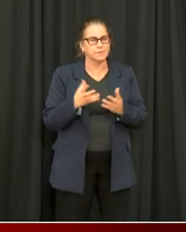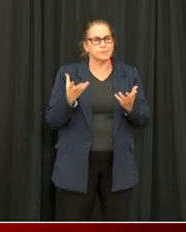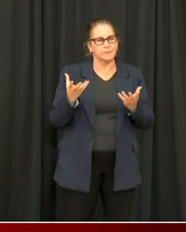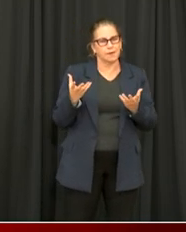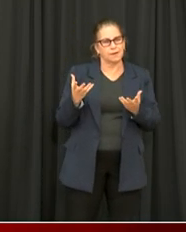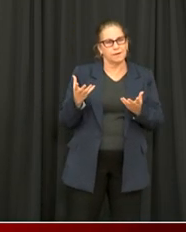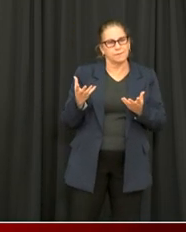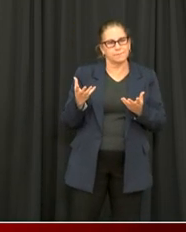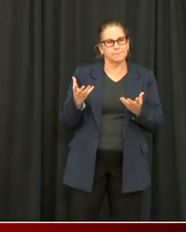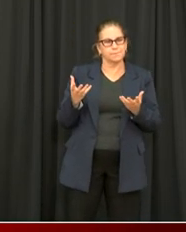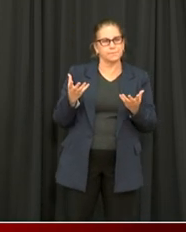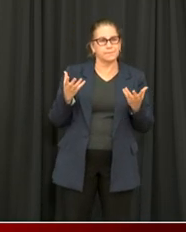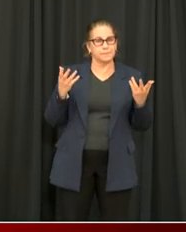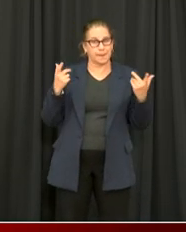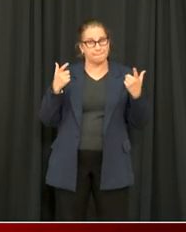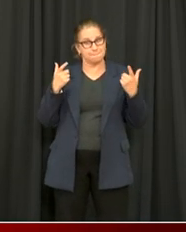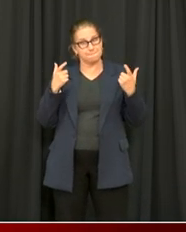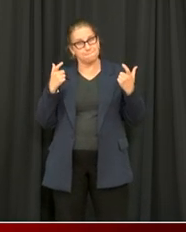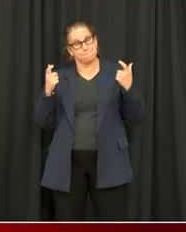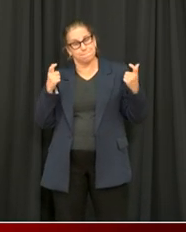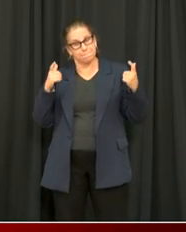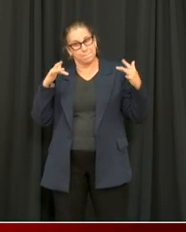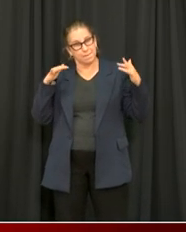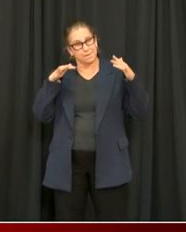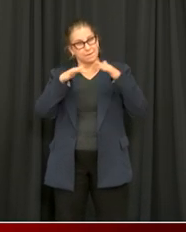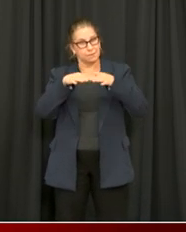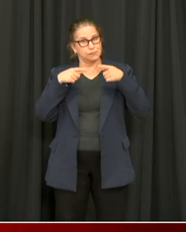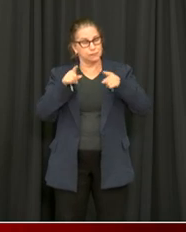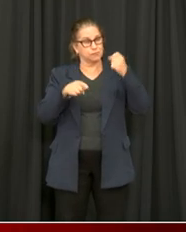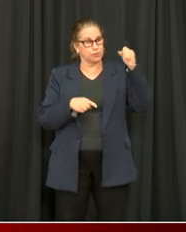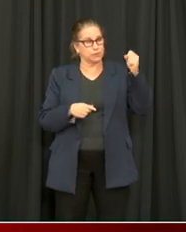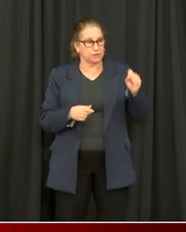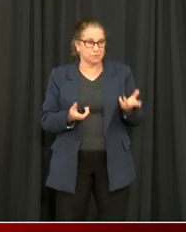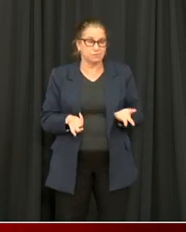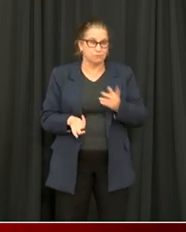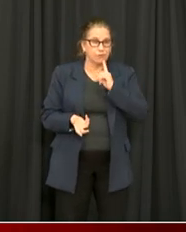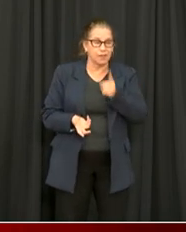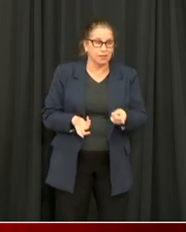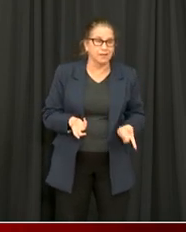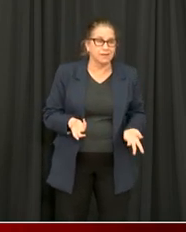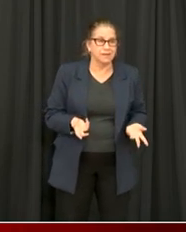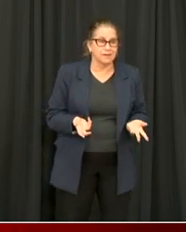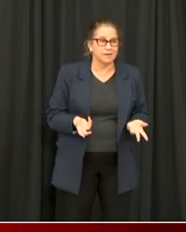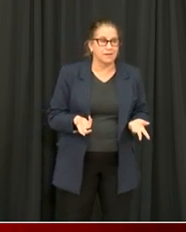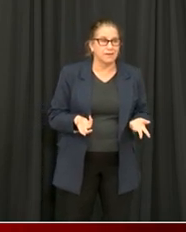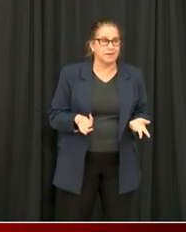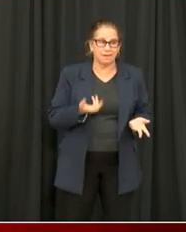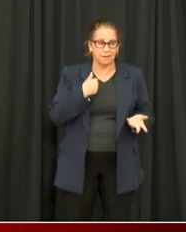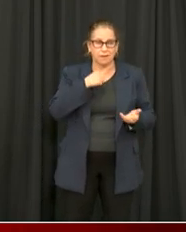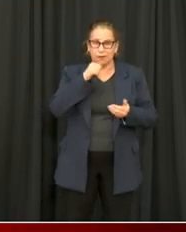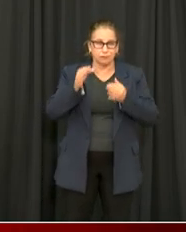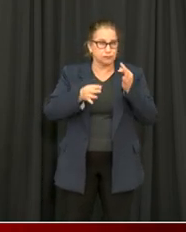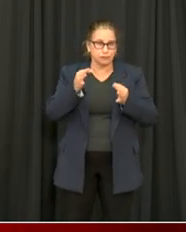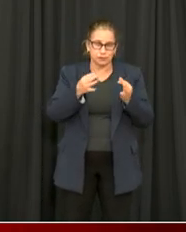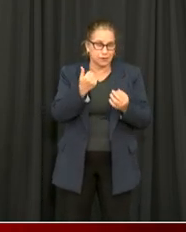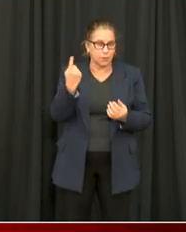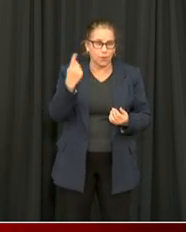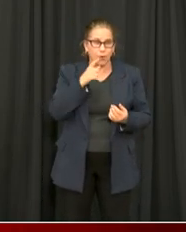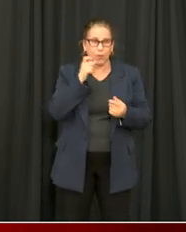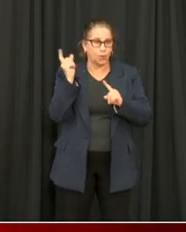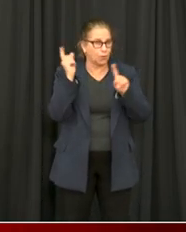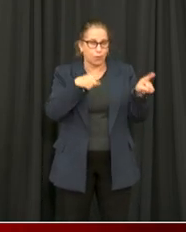that is how we have viewed them from a public health perspective. We hold no judgment against any type of